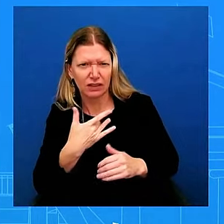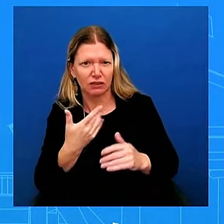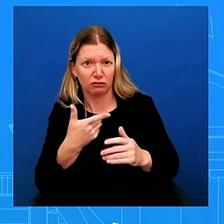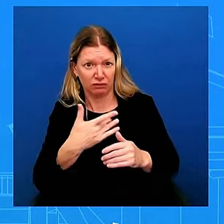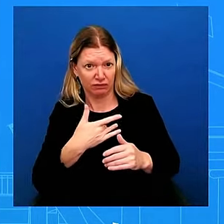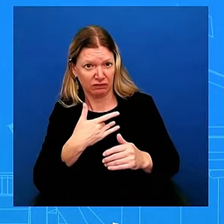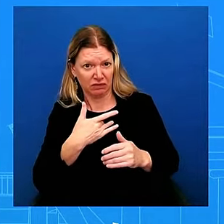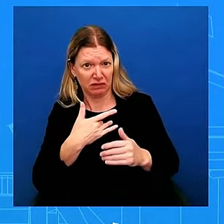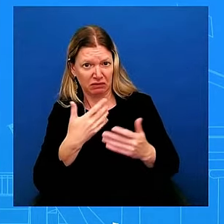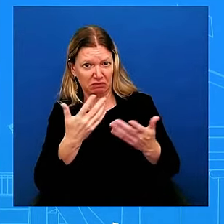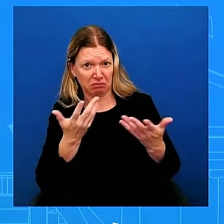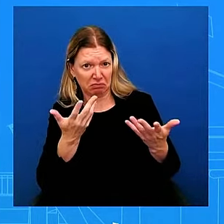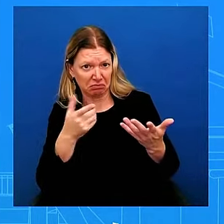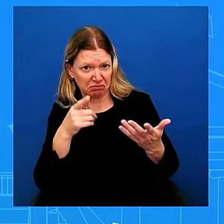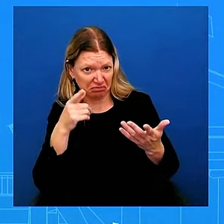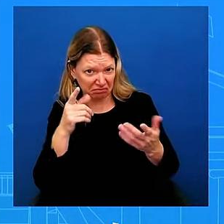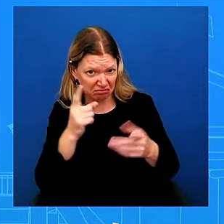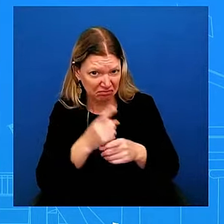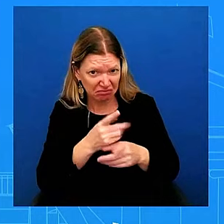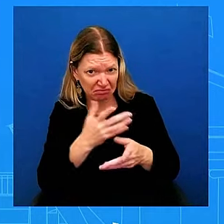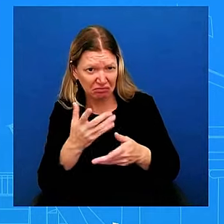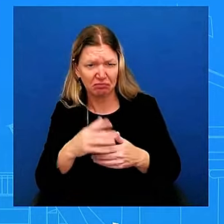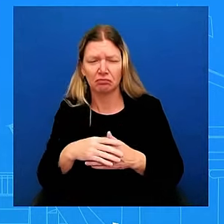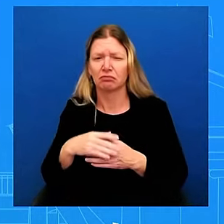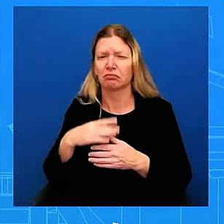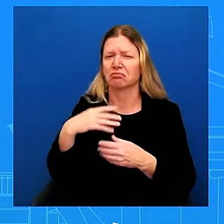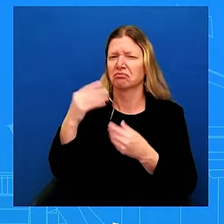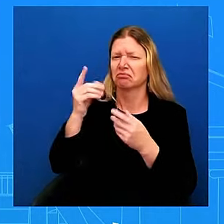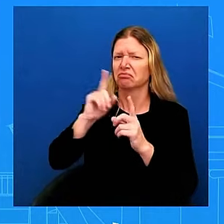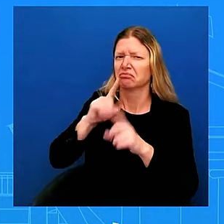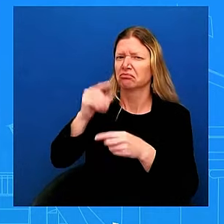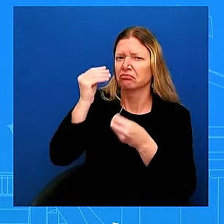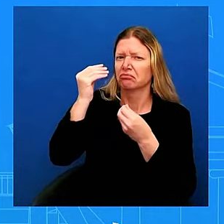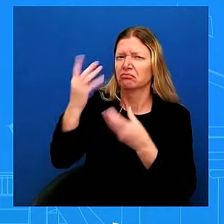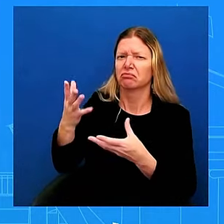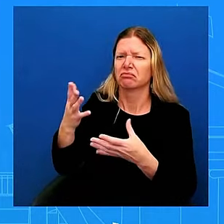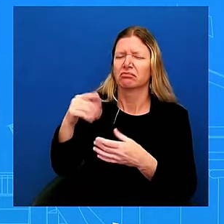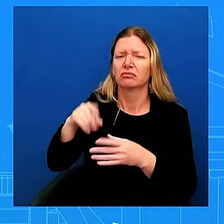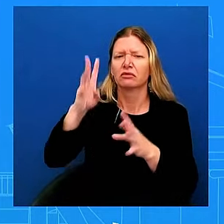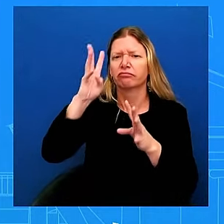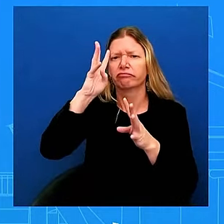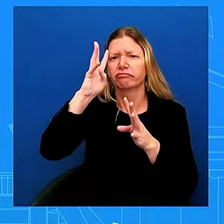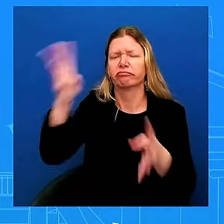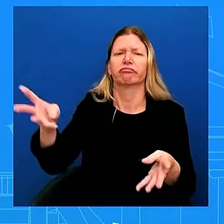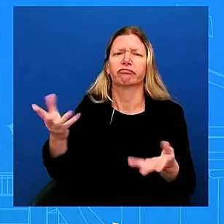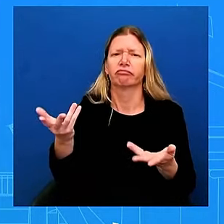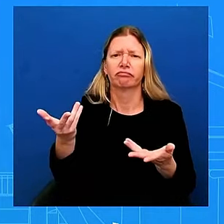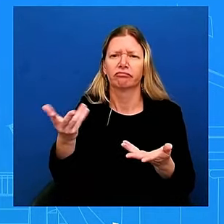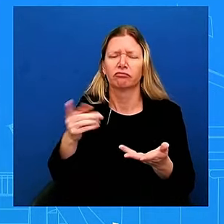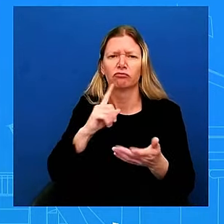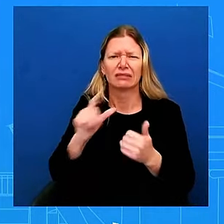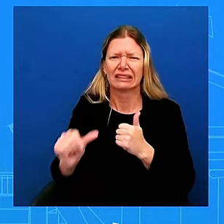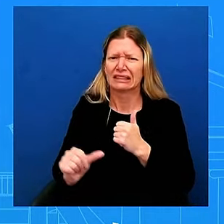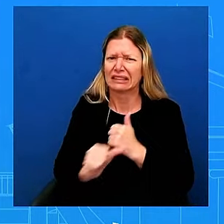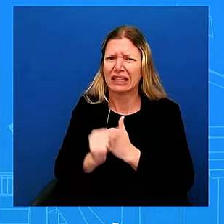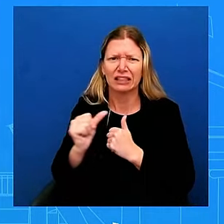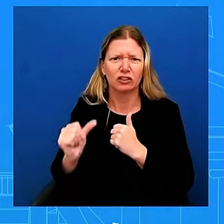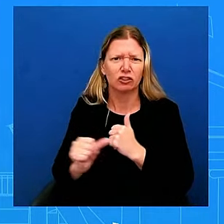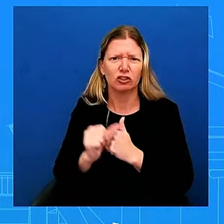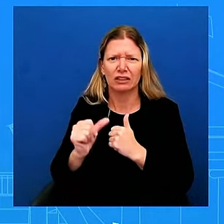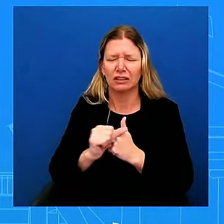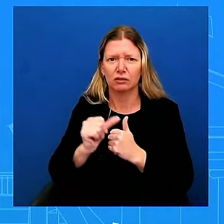this. First of all, that is preposterous. And it is also dangerous to propagate rumors that are